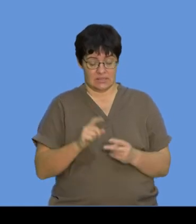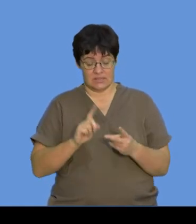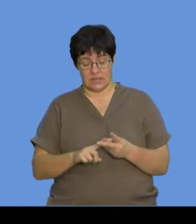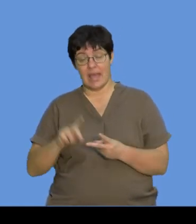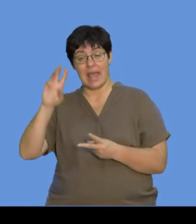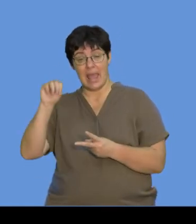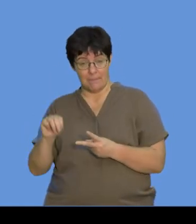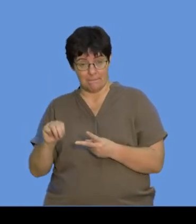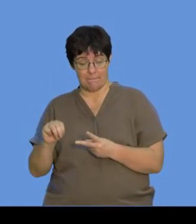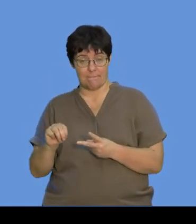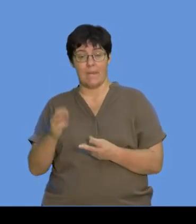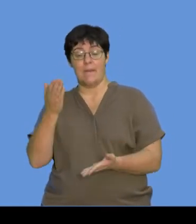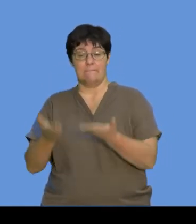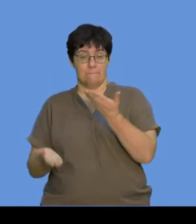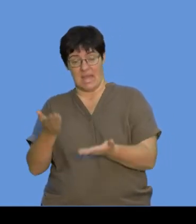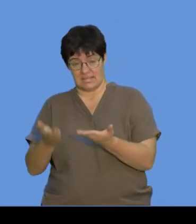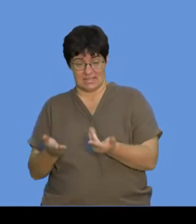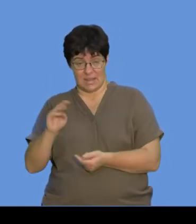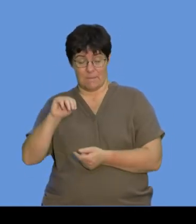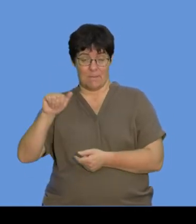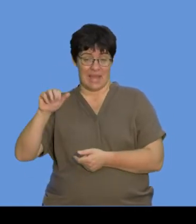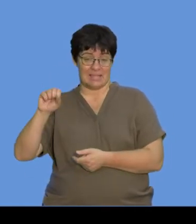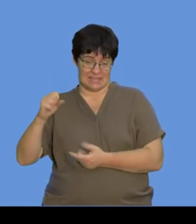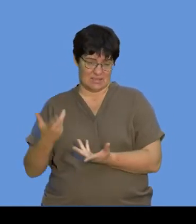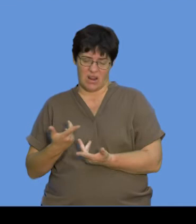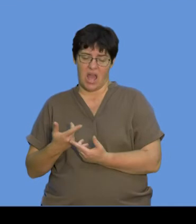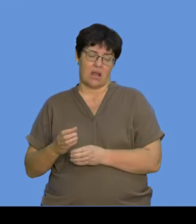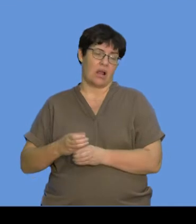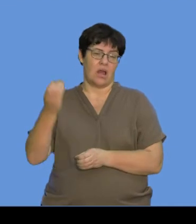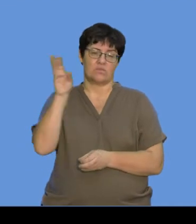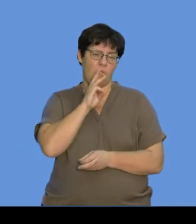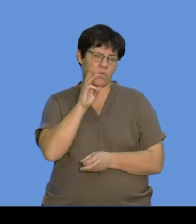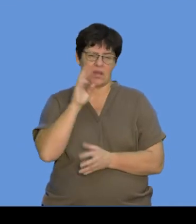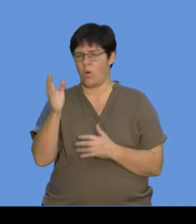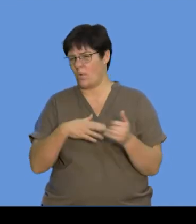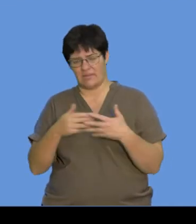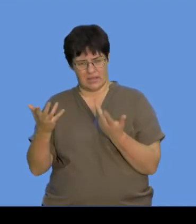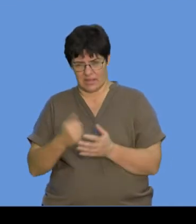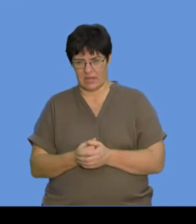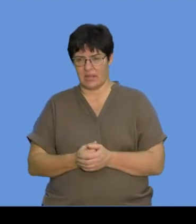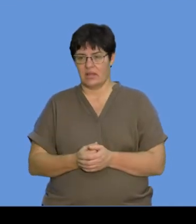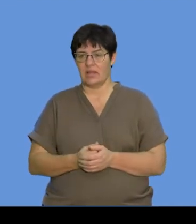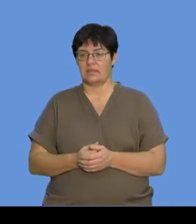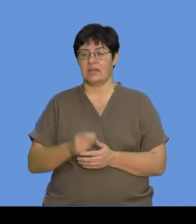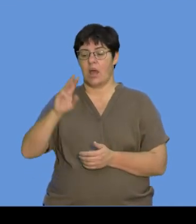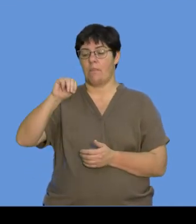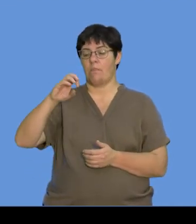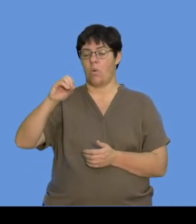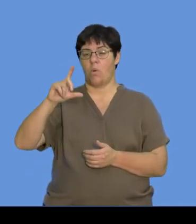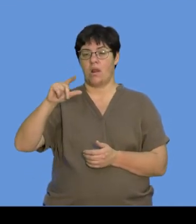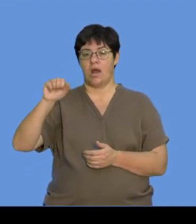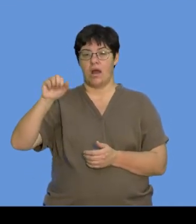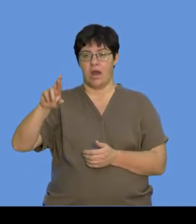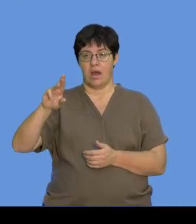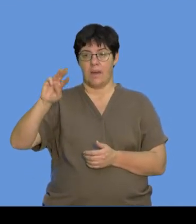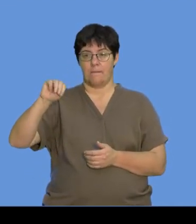okay? Then small letter m stands for the mass of sample of substance. It could be a glass of water, whatever mass it is. And